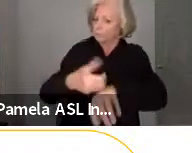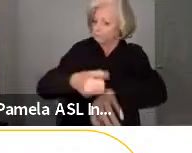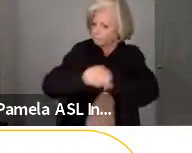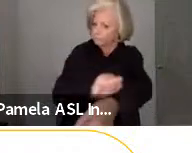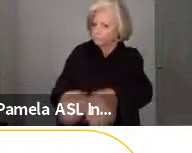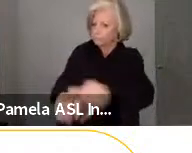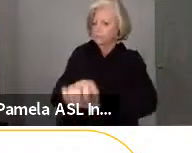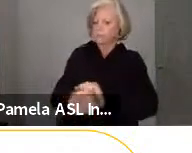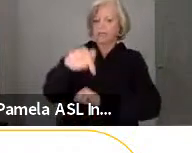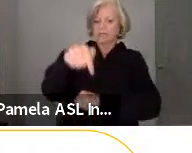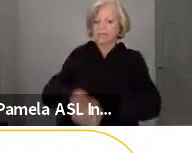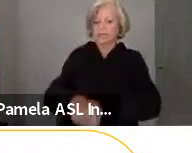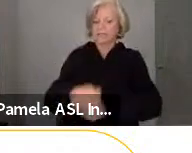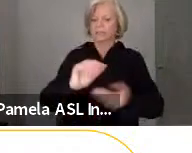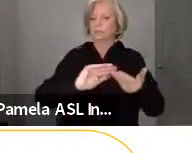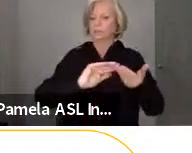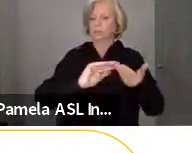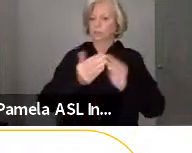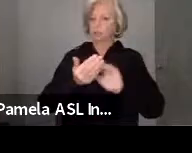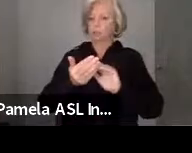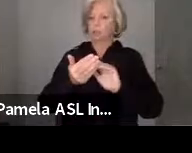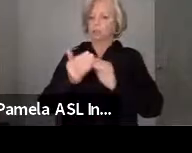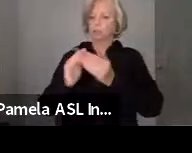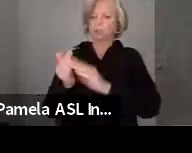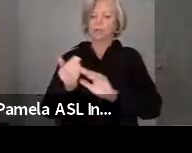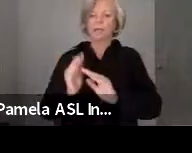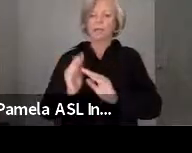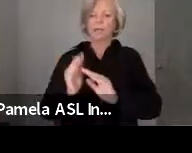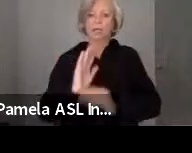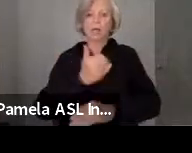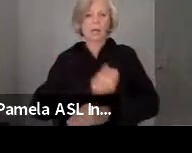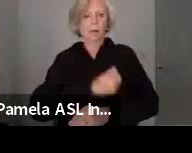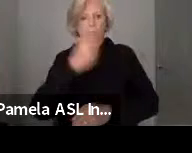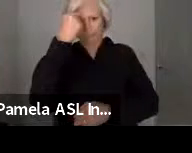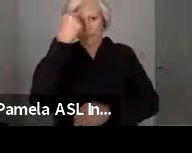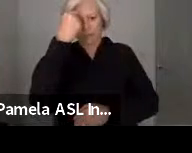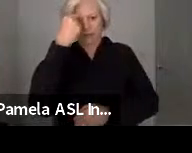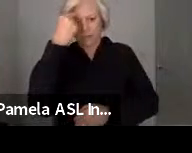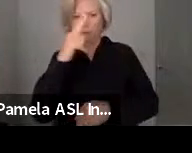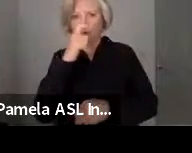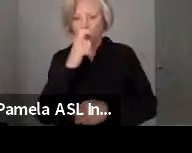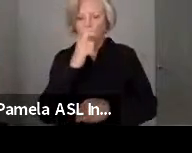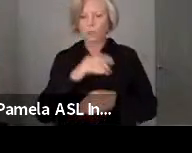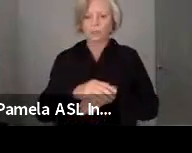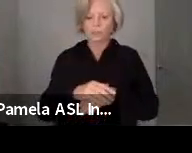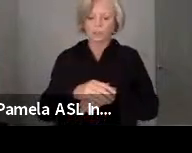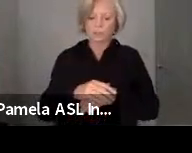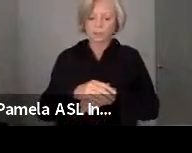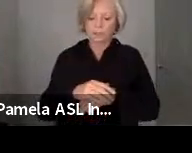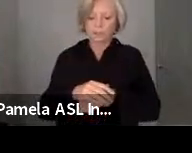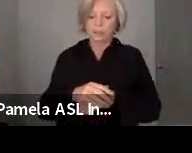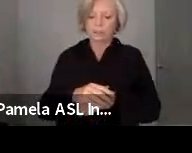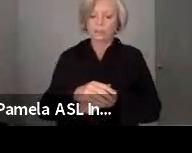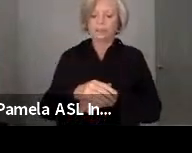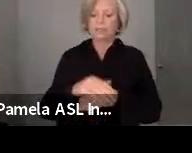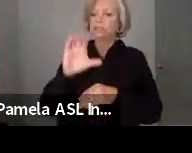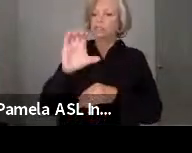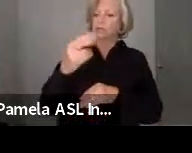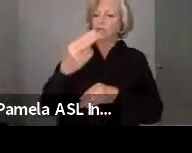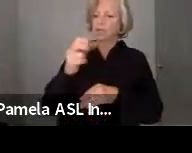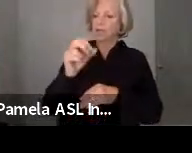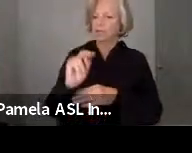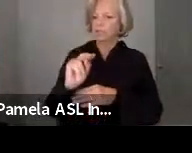And one of the people that is on our mind and on our hearts right now is Supervisor Wilma Chan, who passed away last week as a result